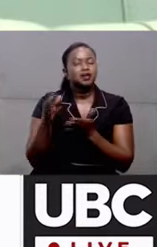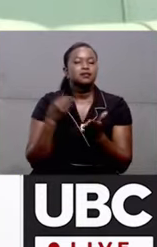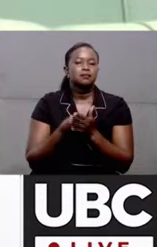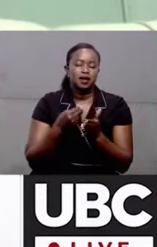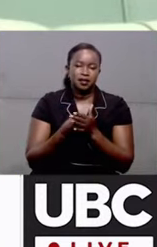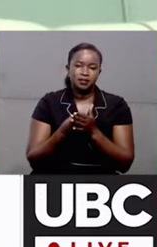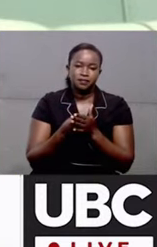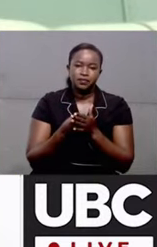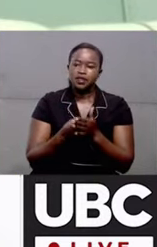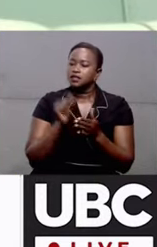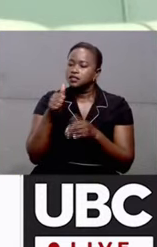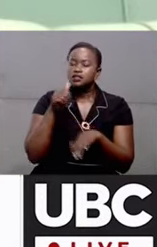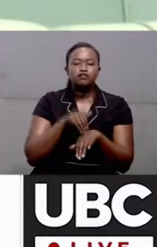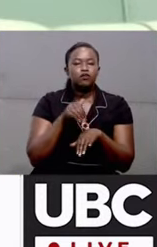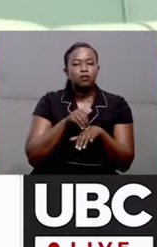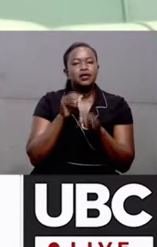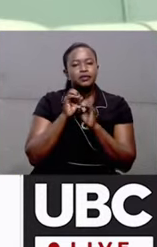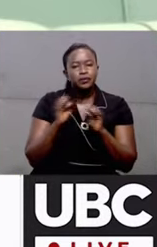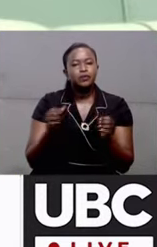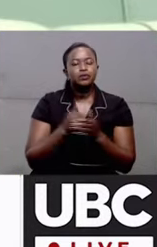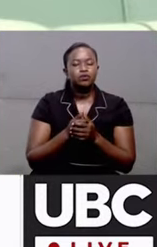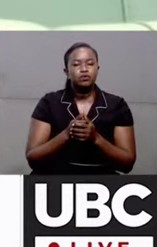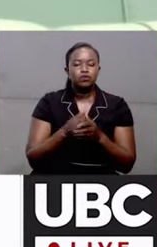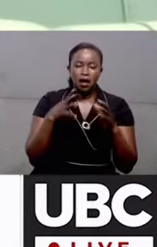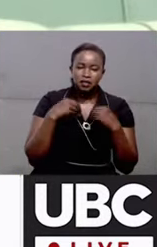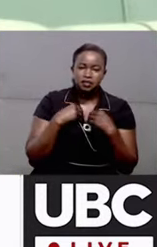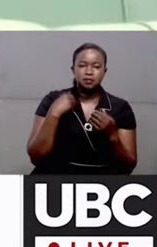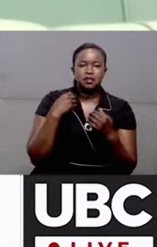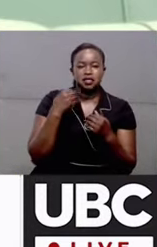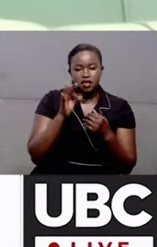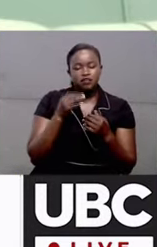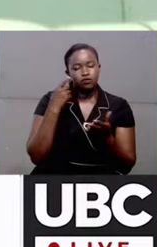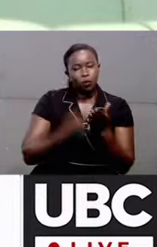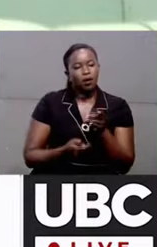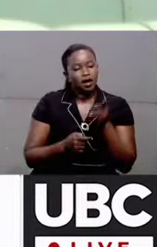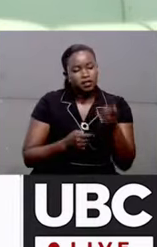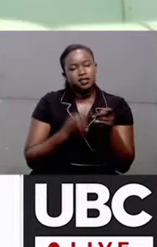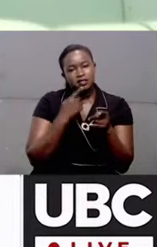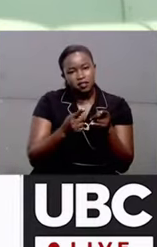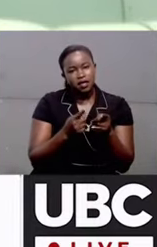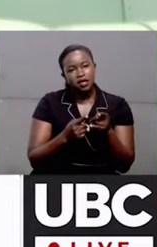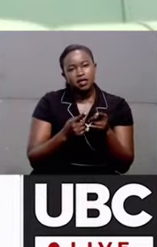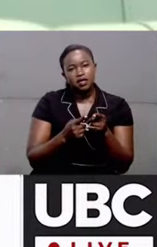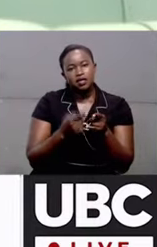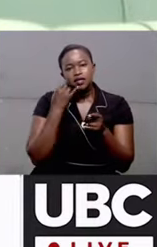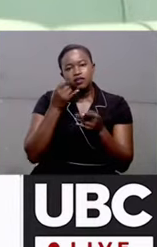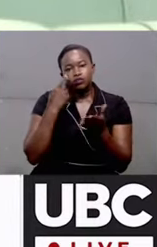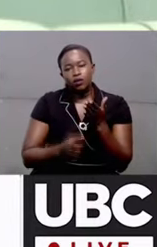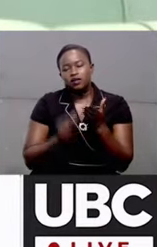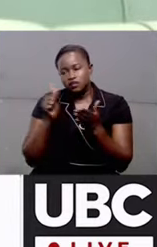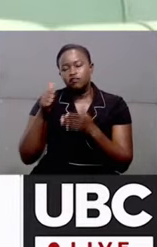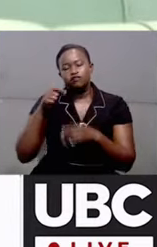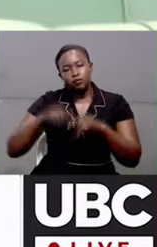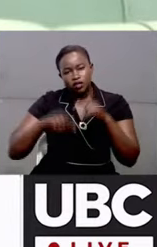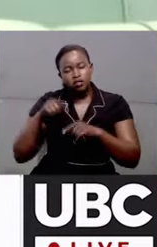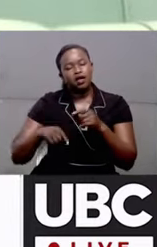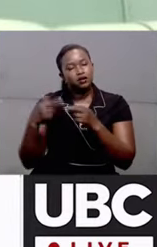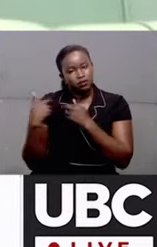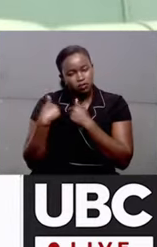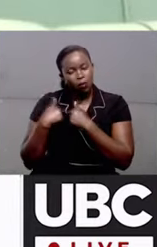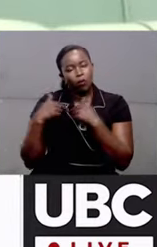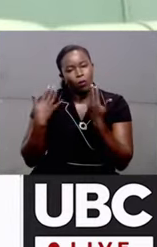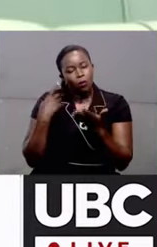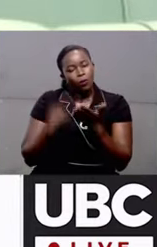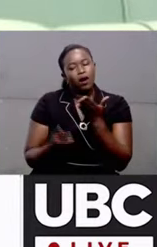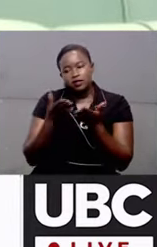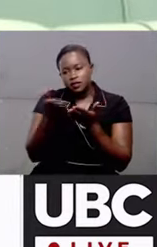They've made no comment to acknowledge whether what he says is actually what they are politically responsible for or what they are going to do.